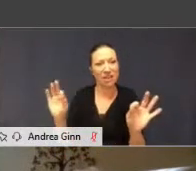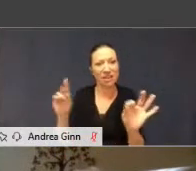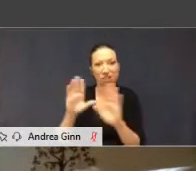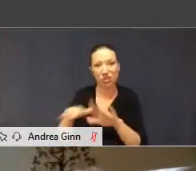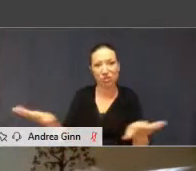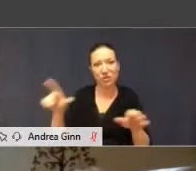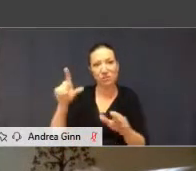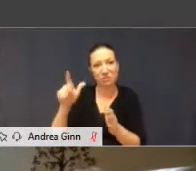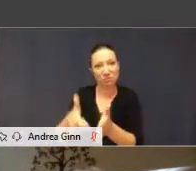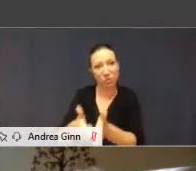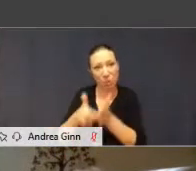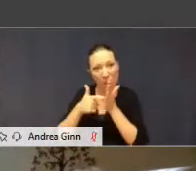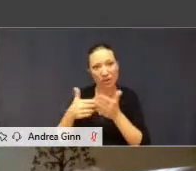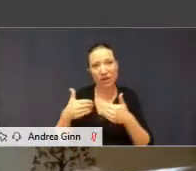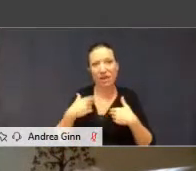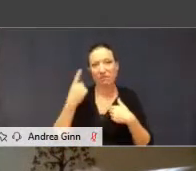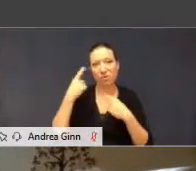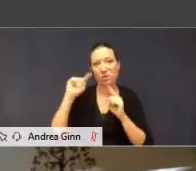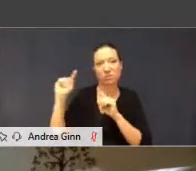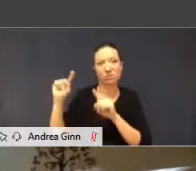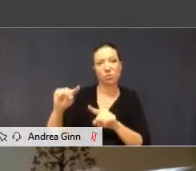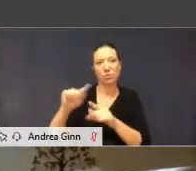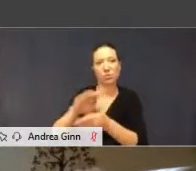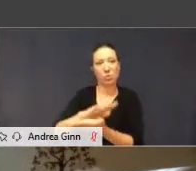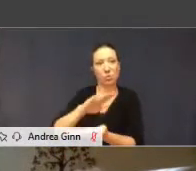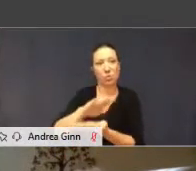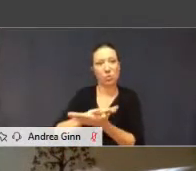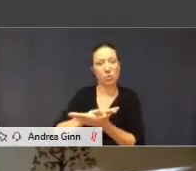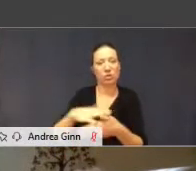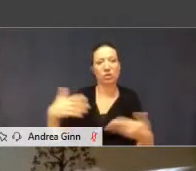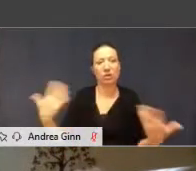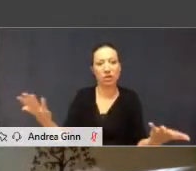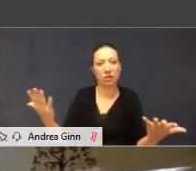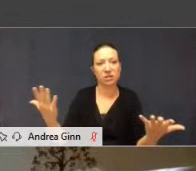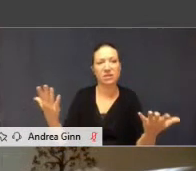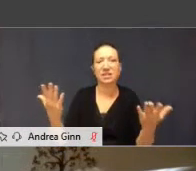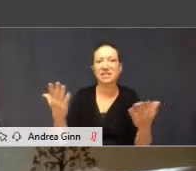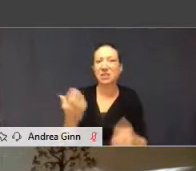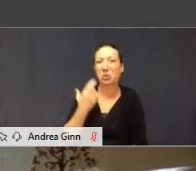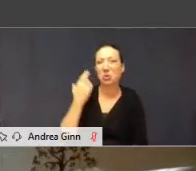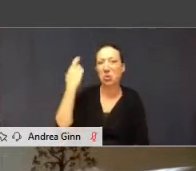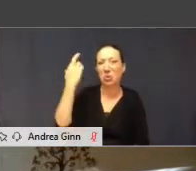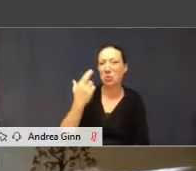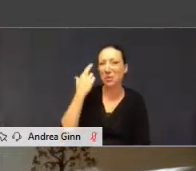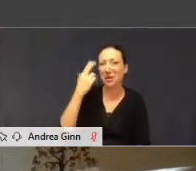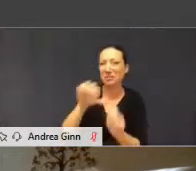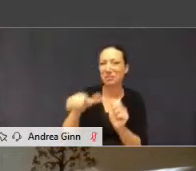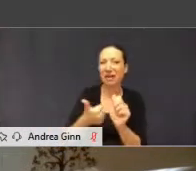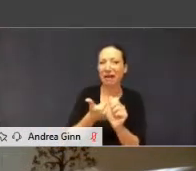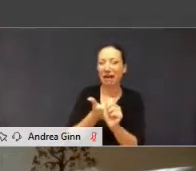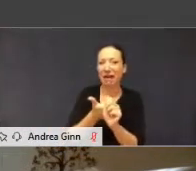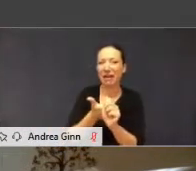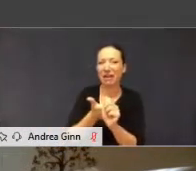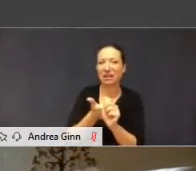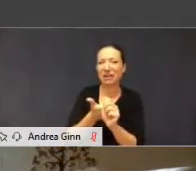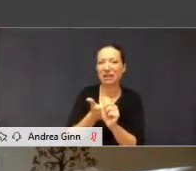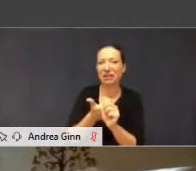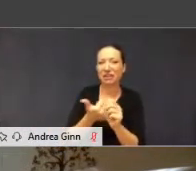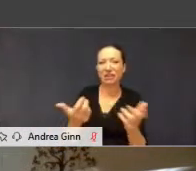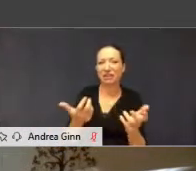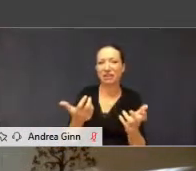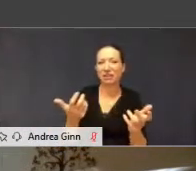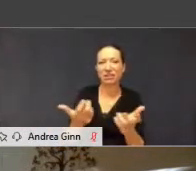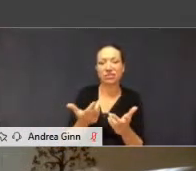and when they return to school. So what is the logic of a bureaucratic